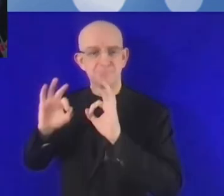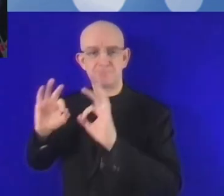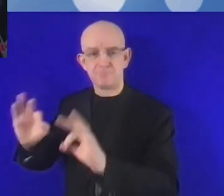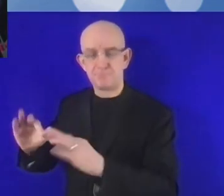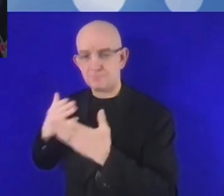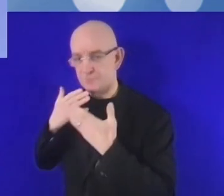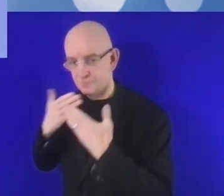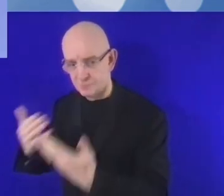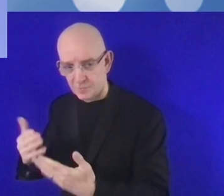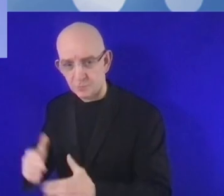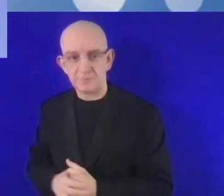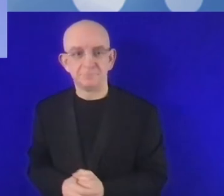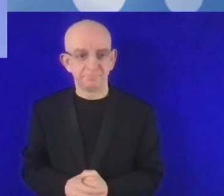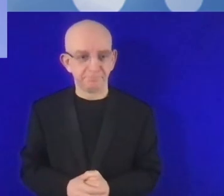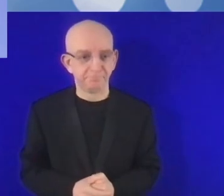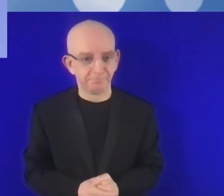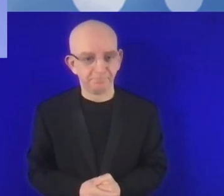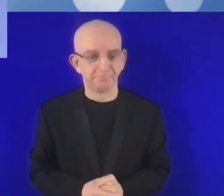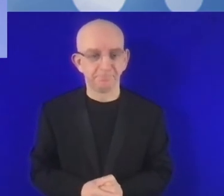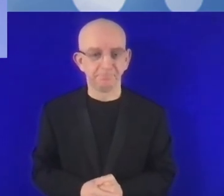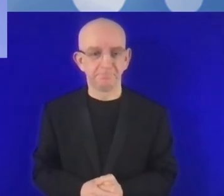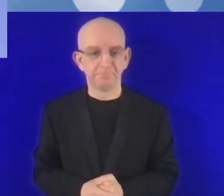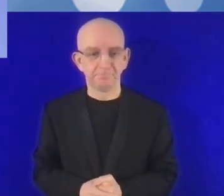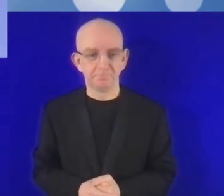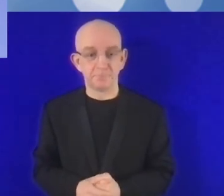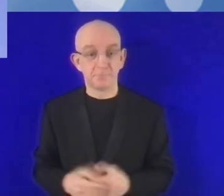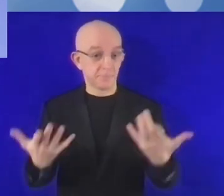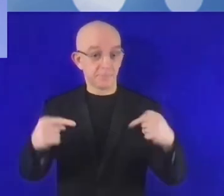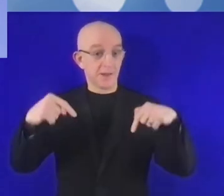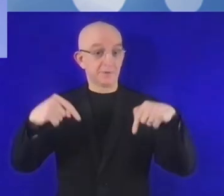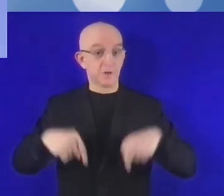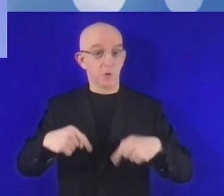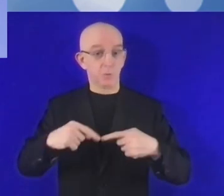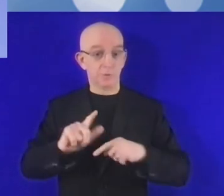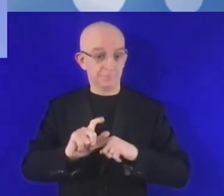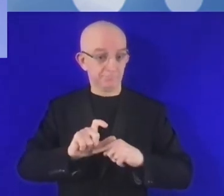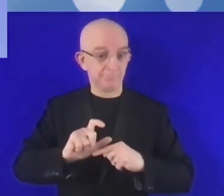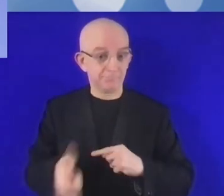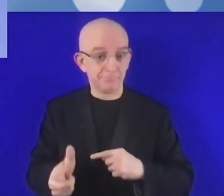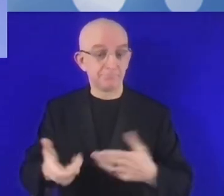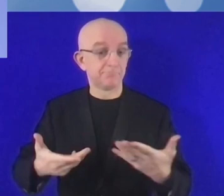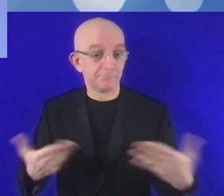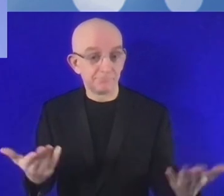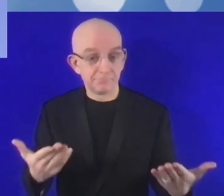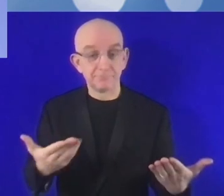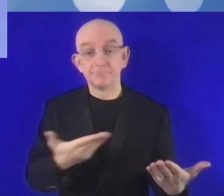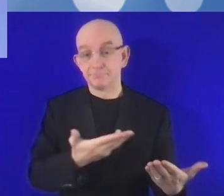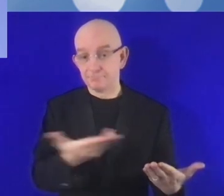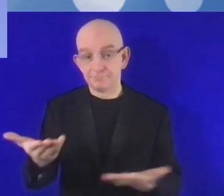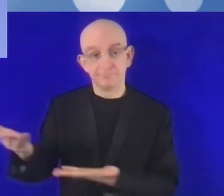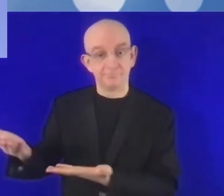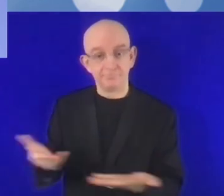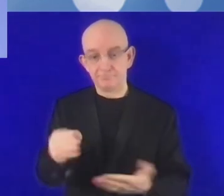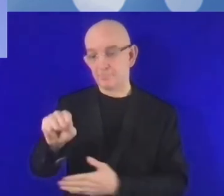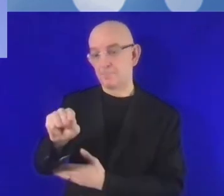Now, ladies and gentlemen, Miriam Kühne, chair of the RIPE community, would like to say a few words to all the